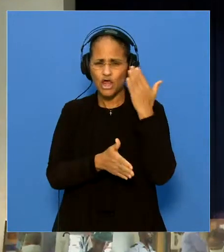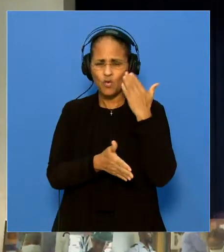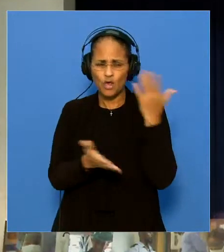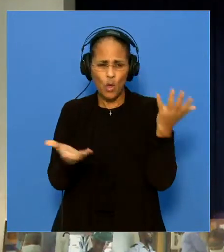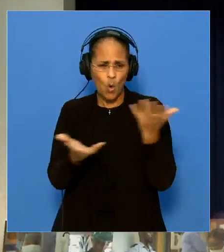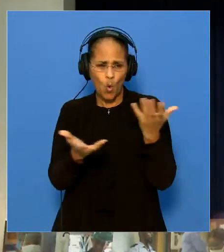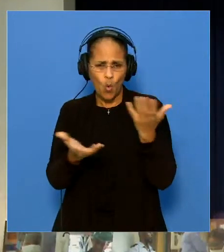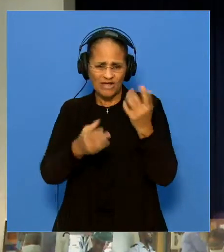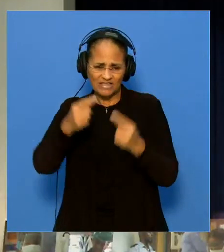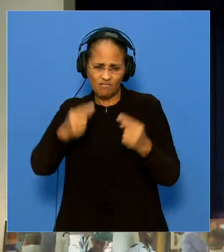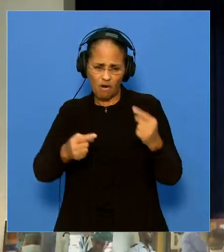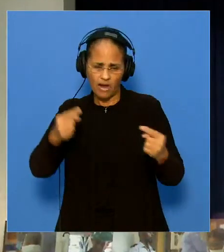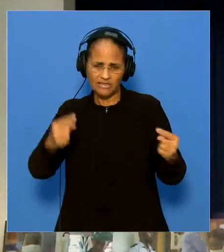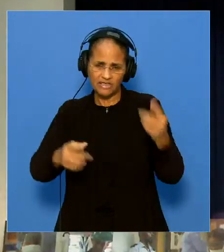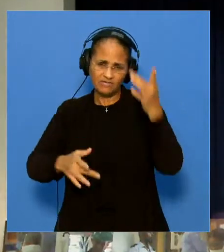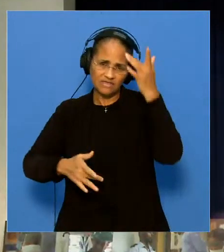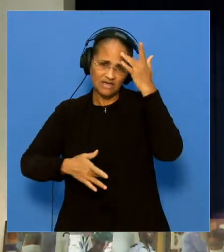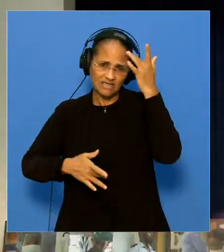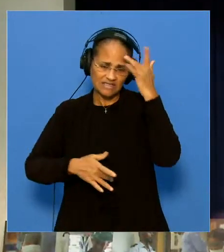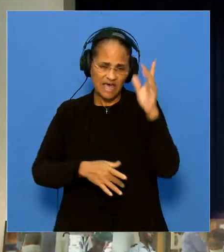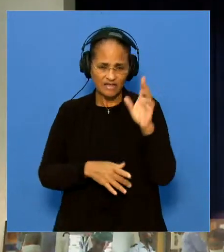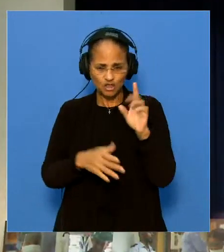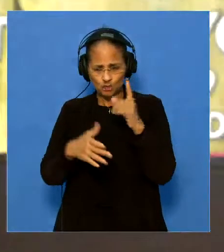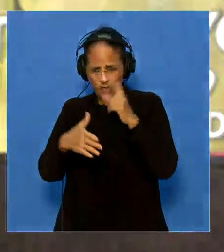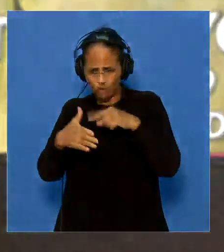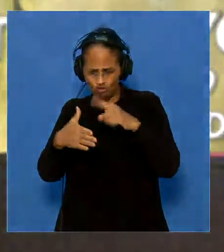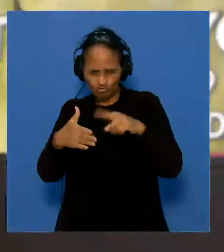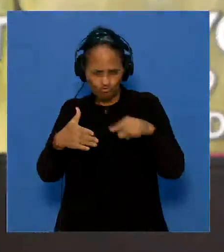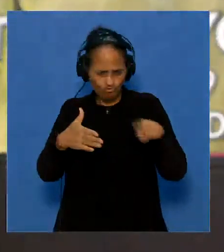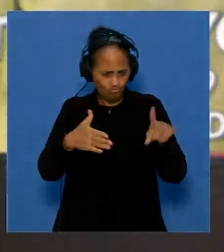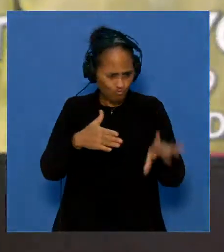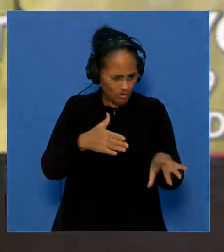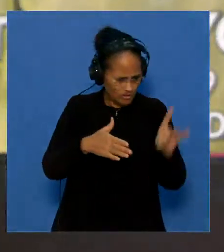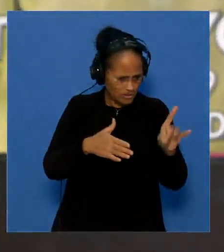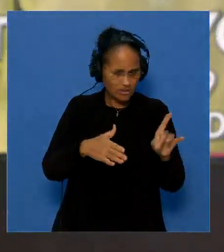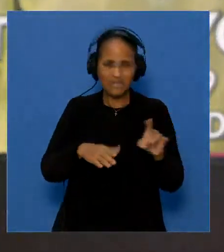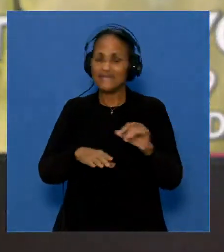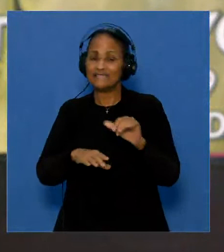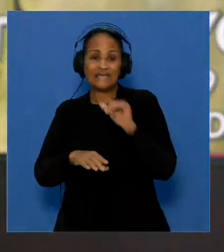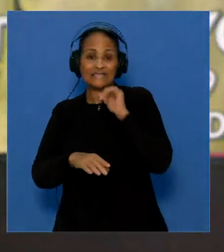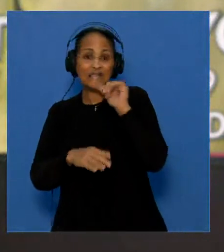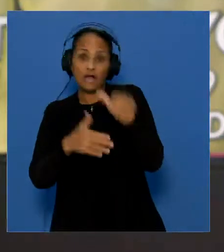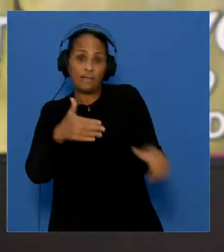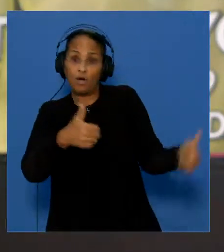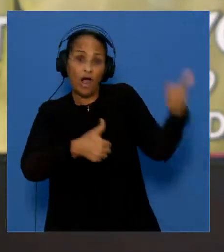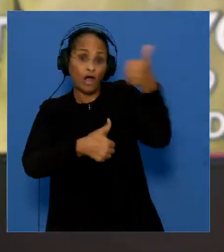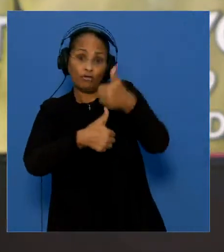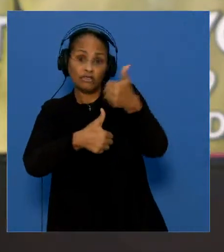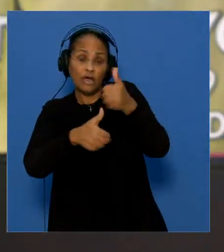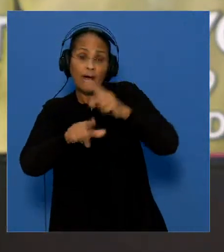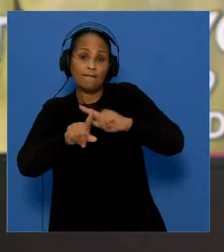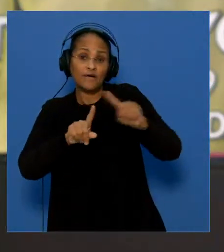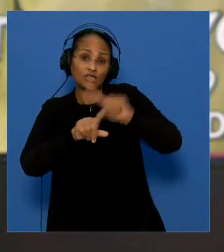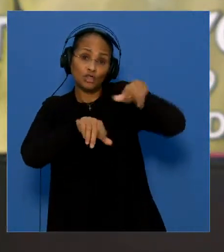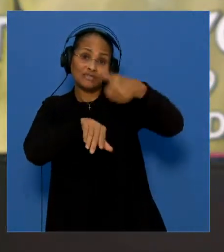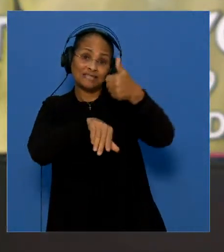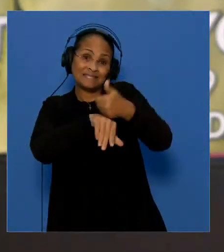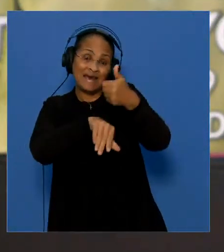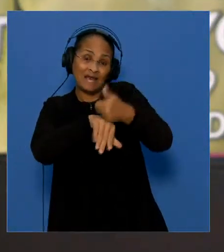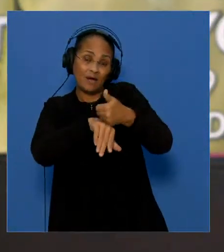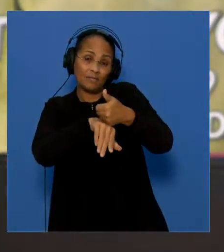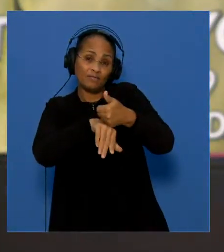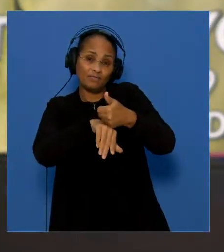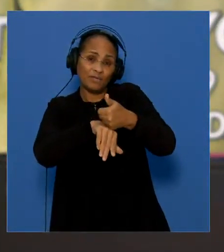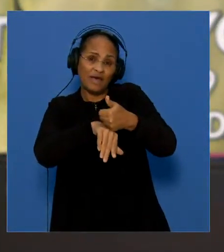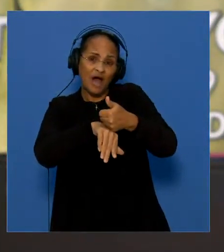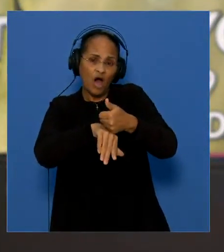island help with tracing the under investigation cases? I wouldn't say that it's not a priority. Our priority actually was to set up and establish a